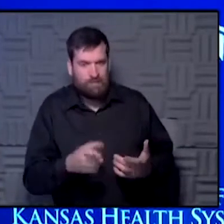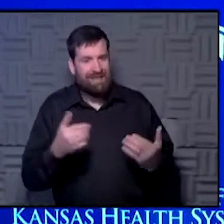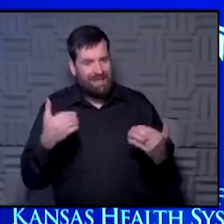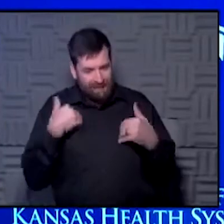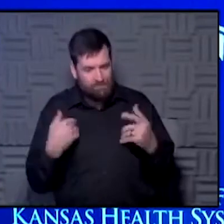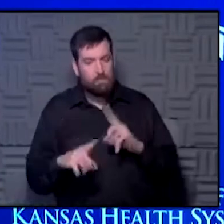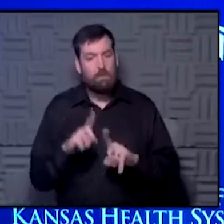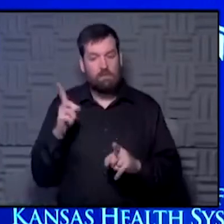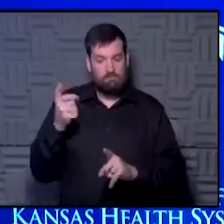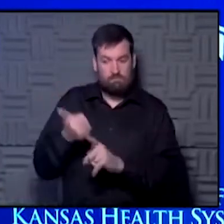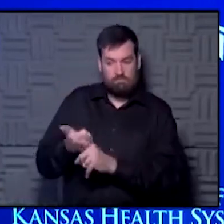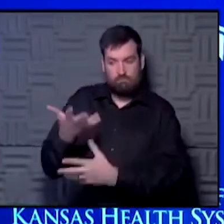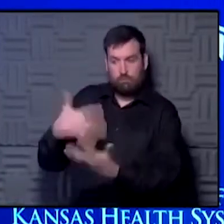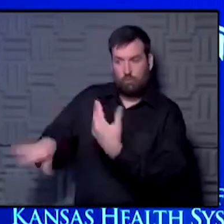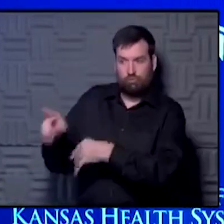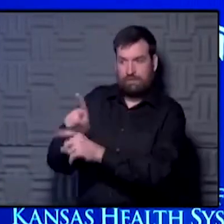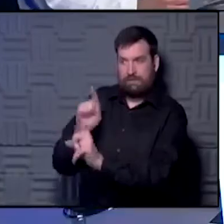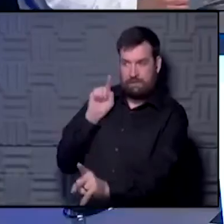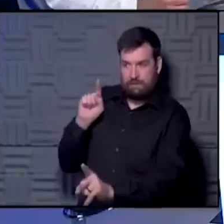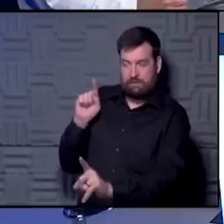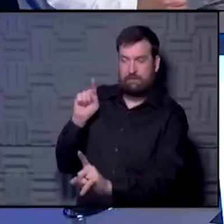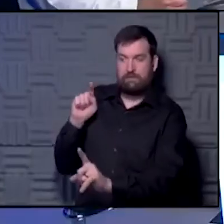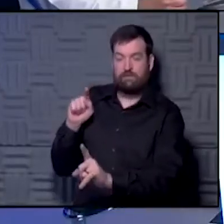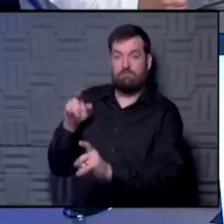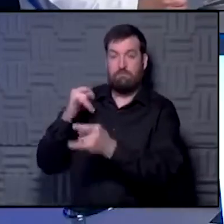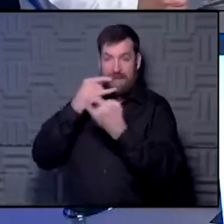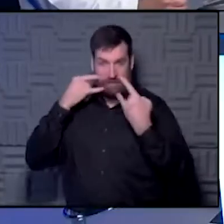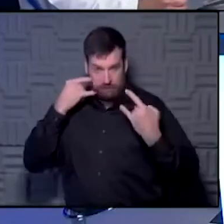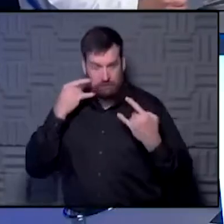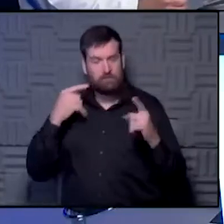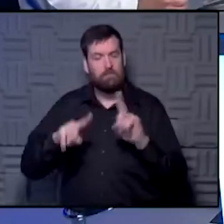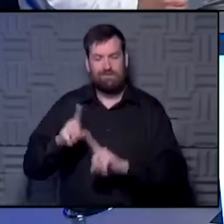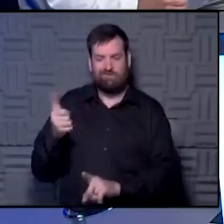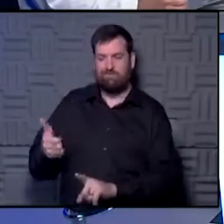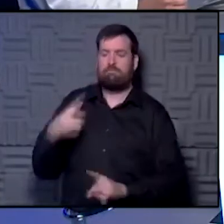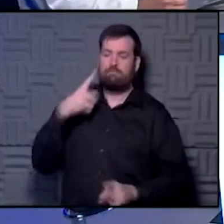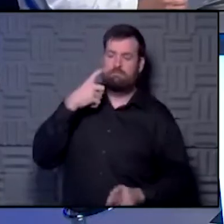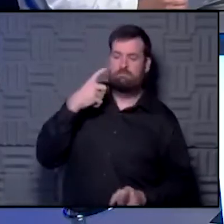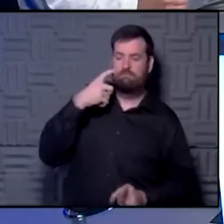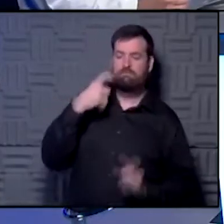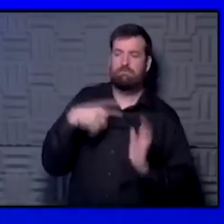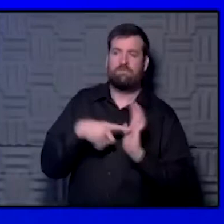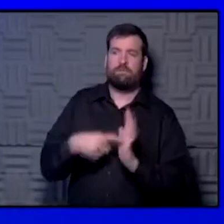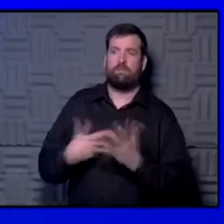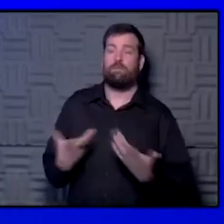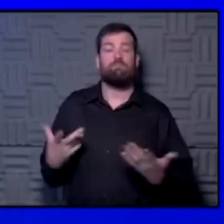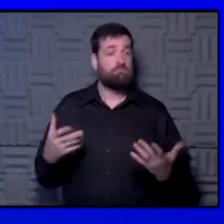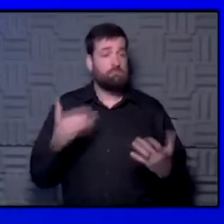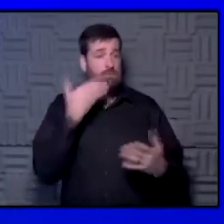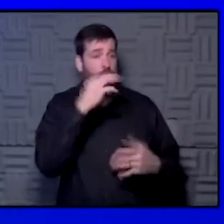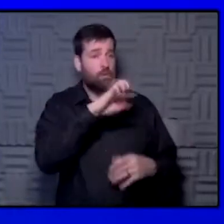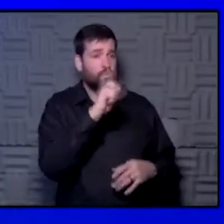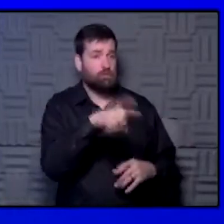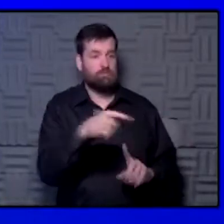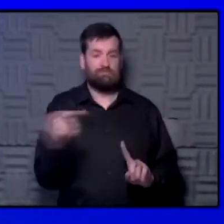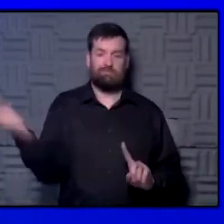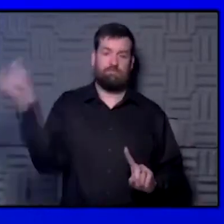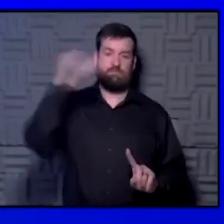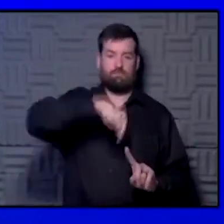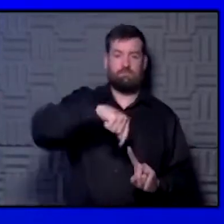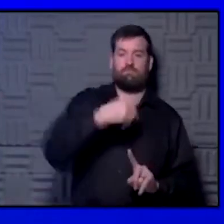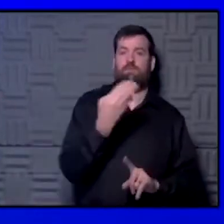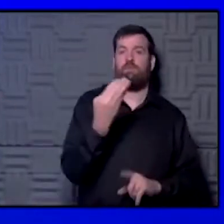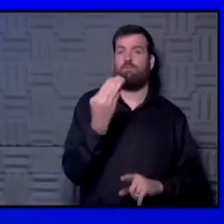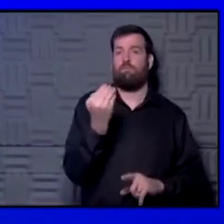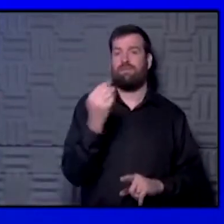of it, but they were socially distanced? Yeah. I think that's a good question. I think that goes back to the 14-day